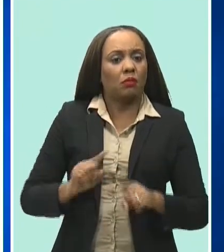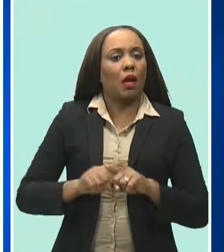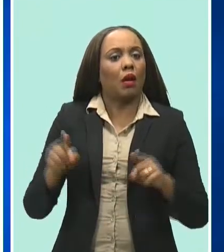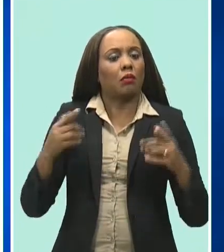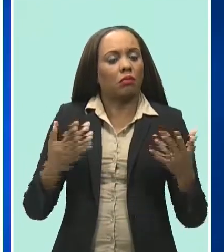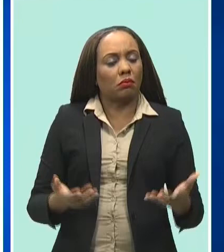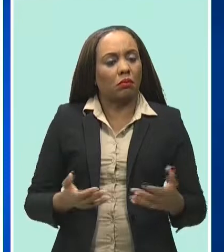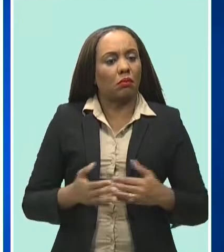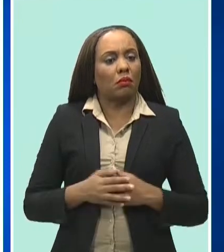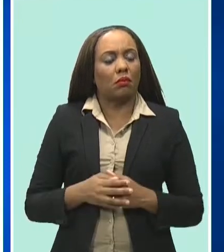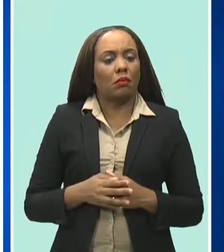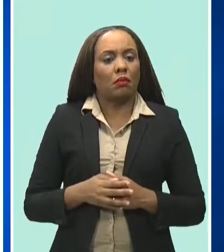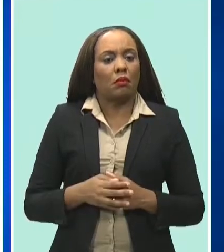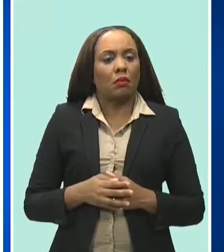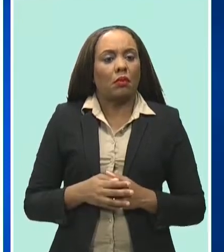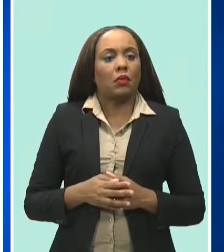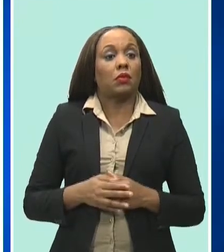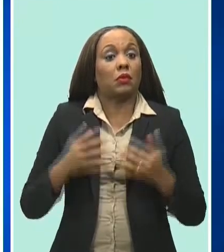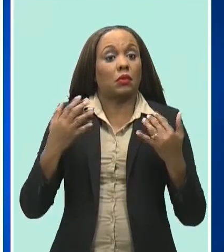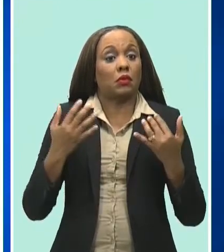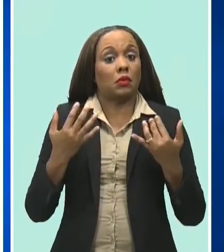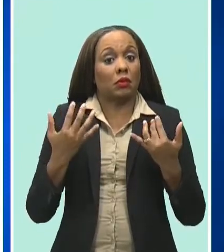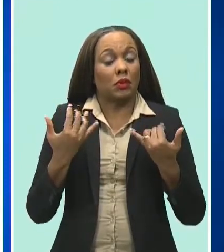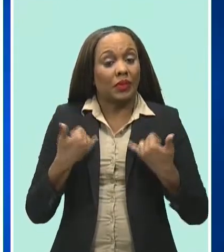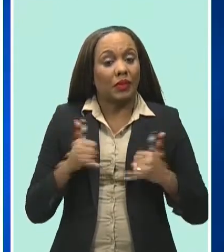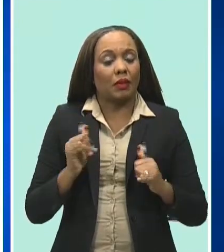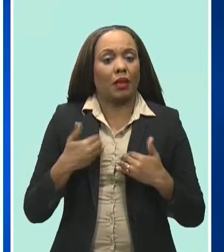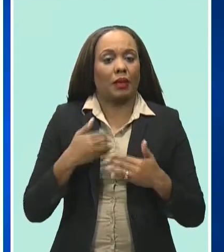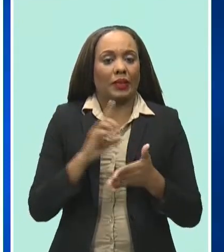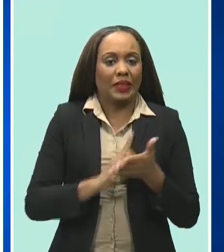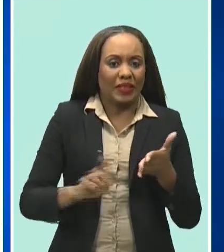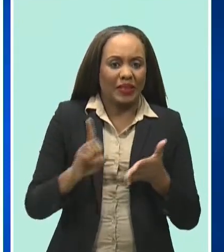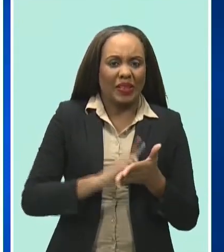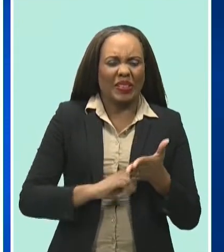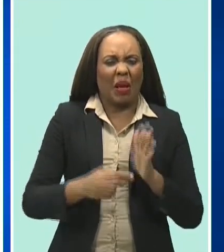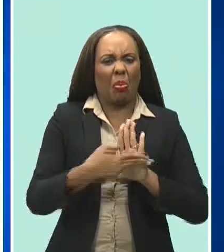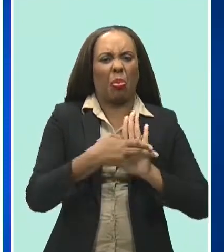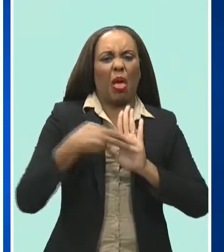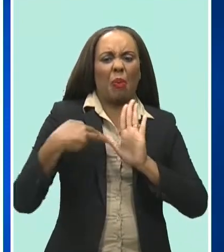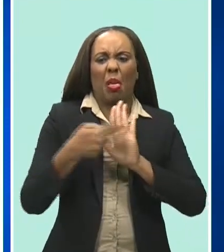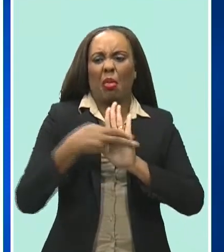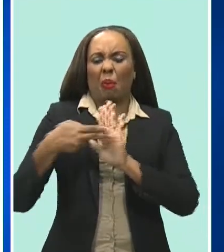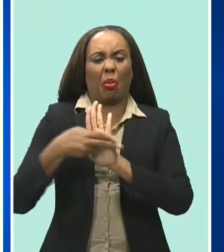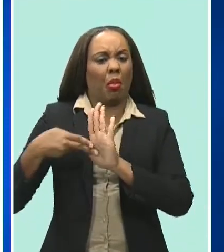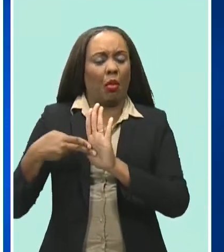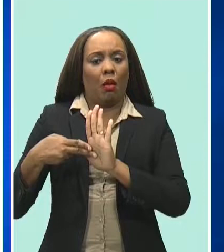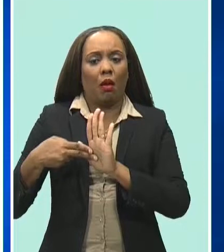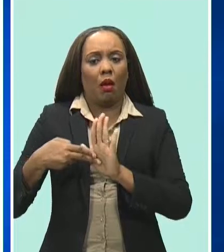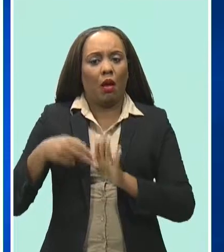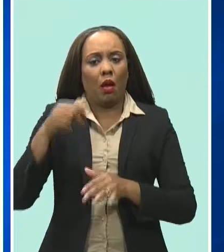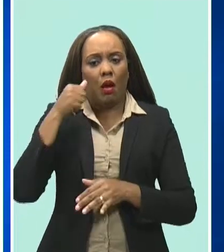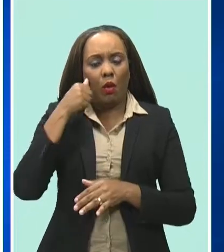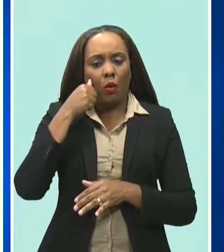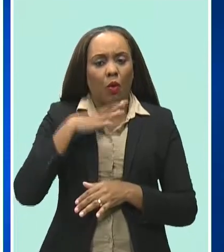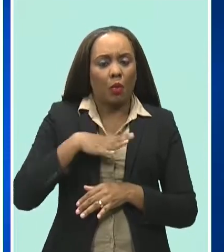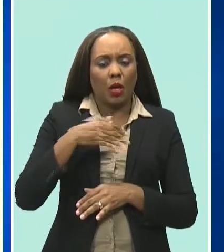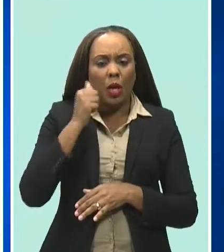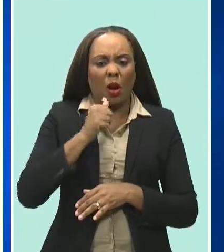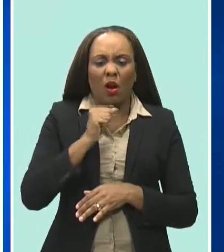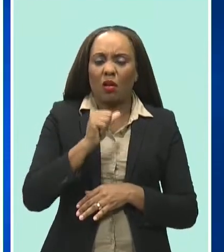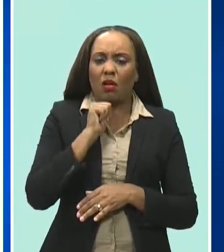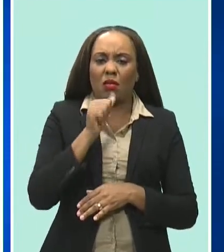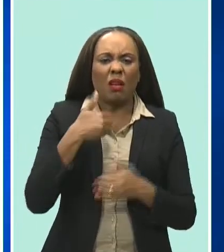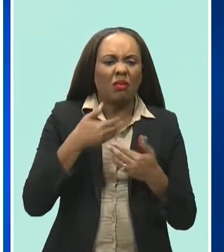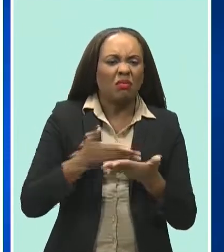actions of discrimination and stigma, as well as deprivation of women and girls, have really been a